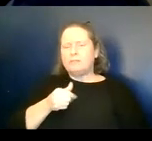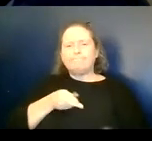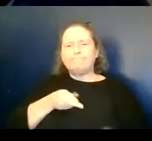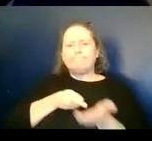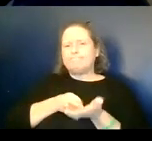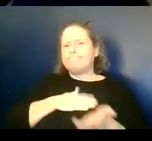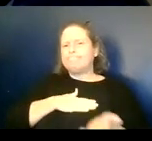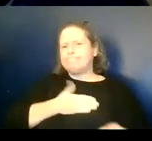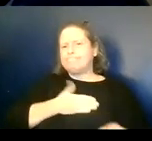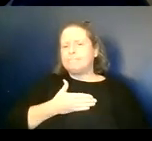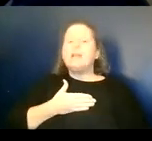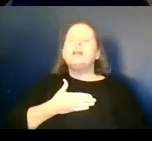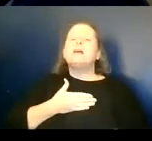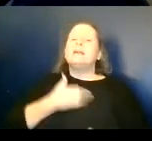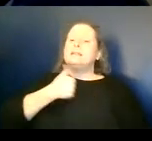self-care in